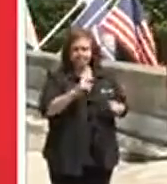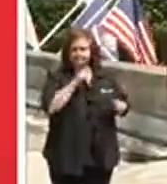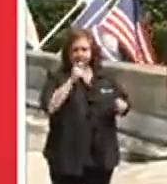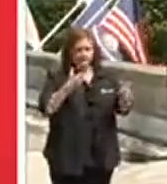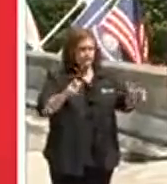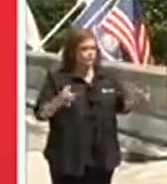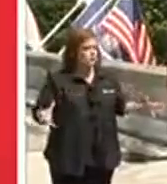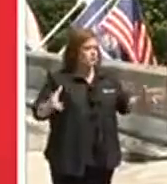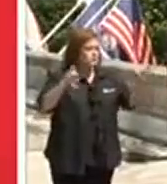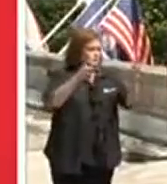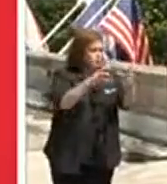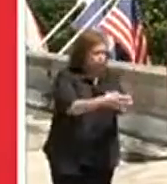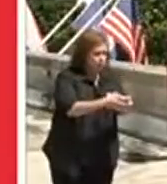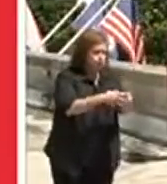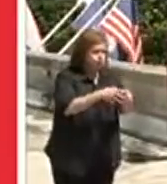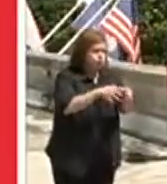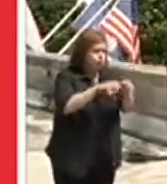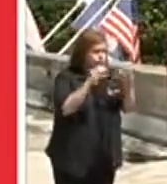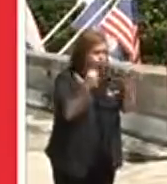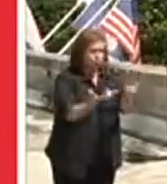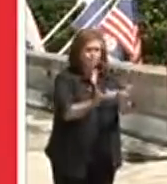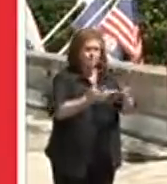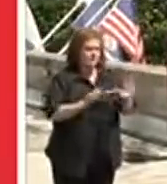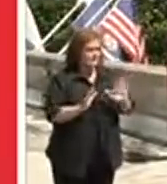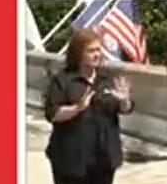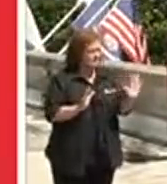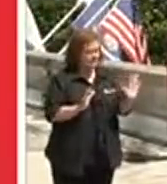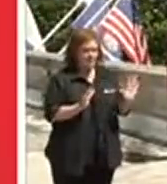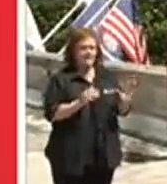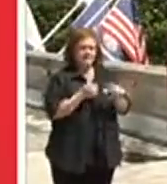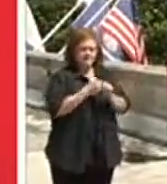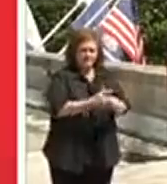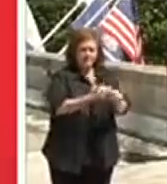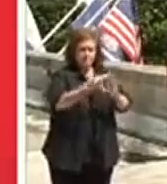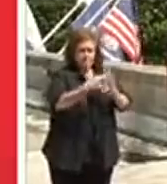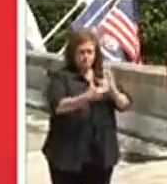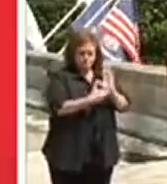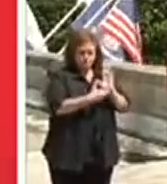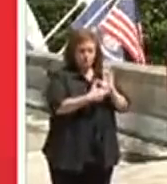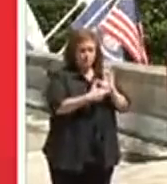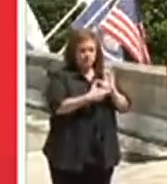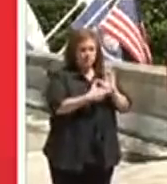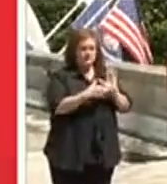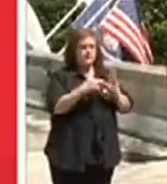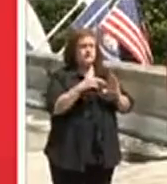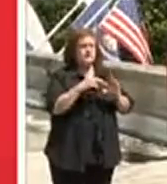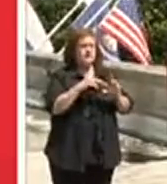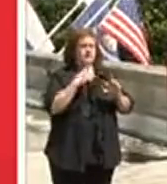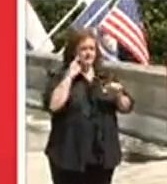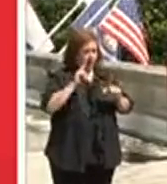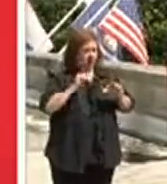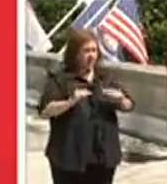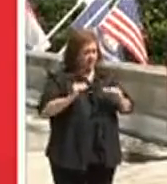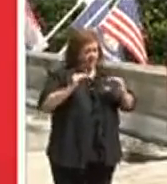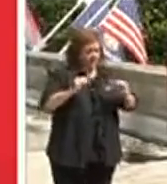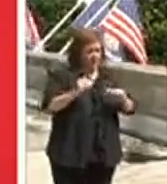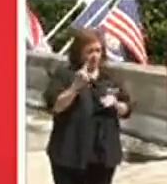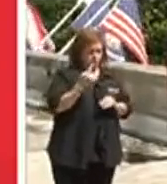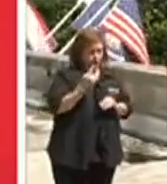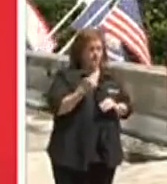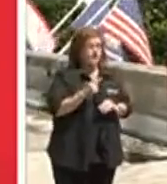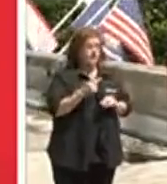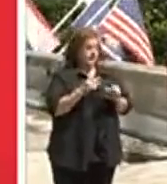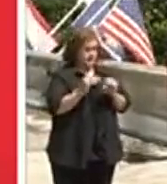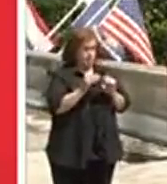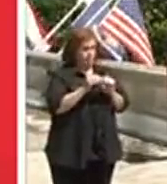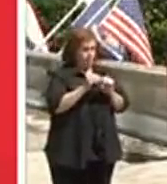gatherings, adhering to the guidelines and mandates of the city of New Orleans for phase one. More information will be